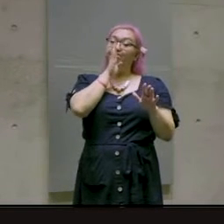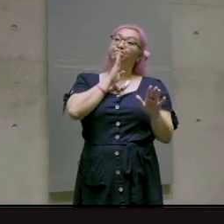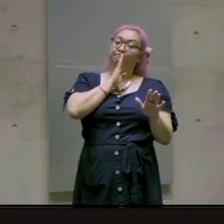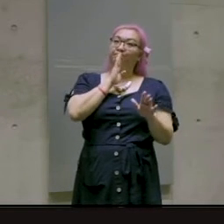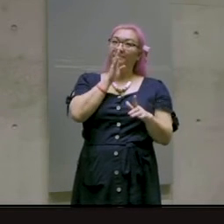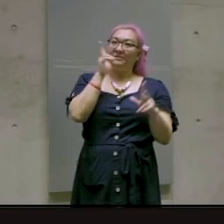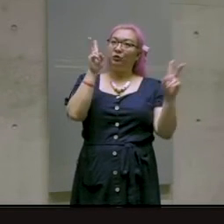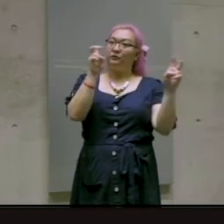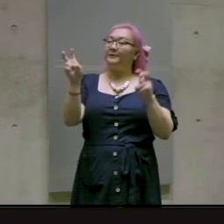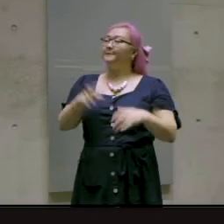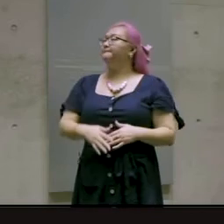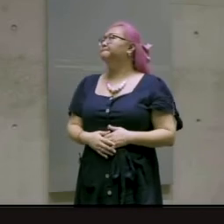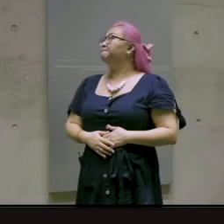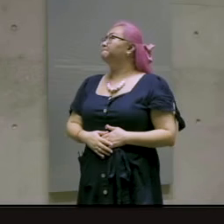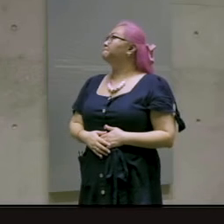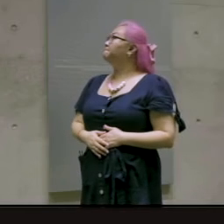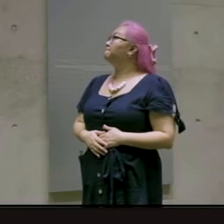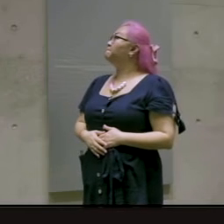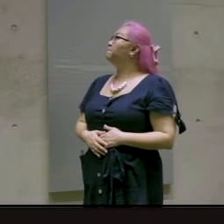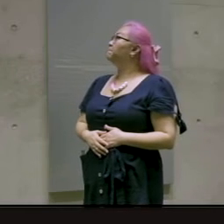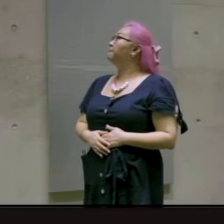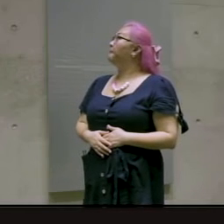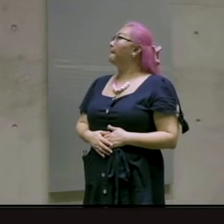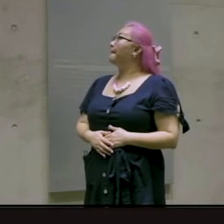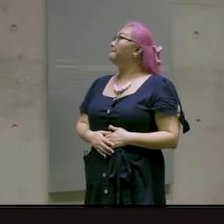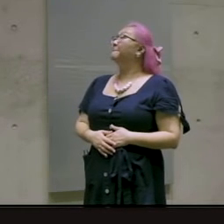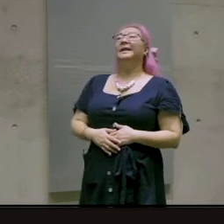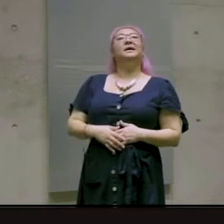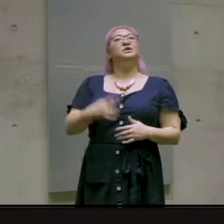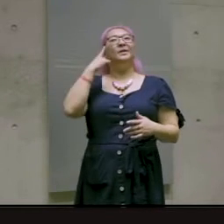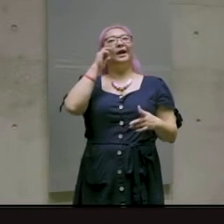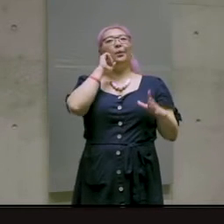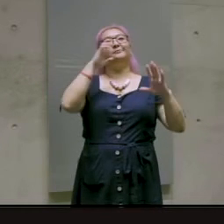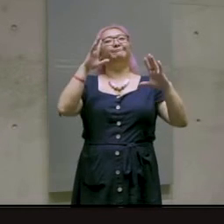player. I think I'm just going to wrap up